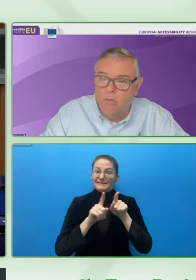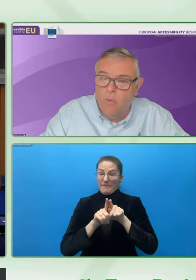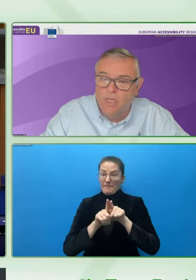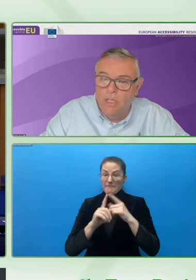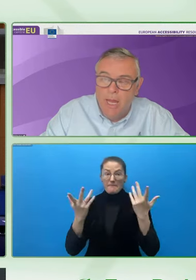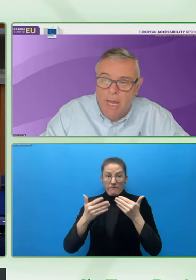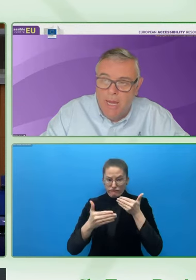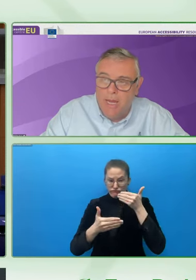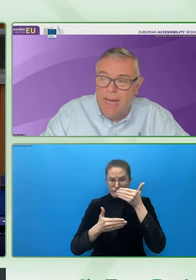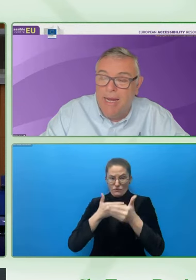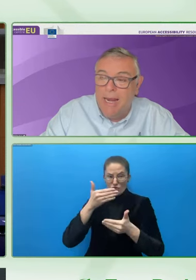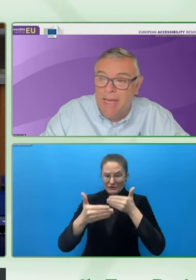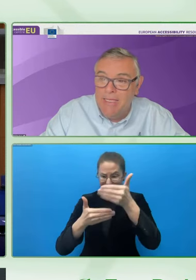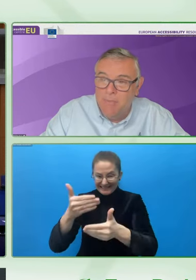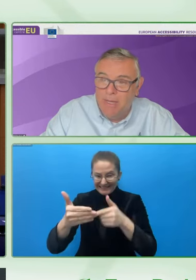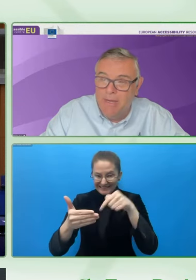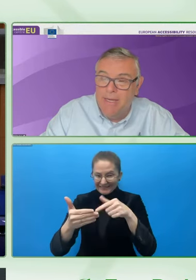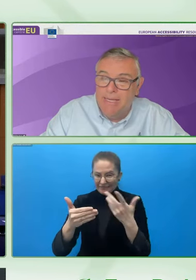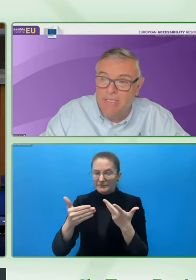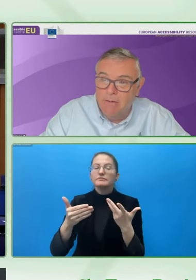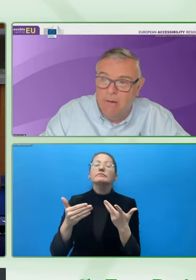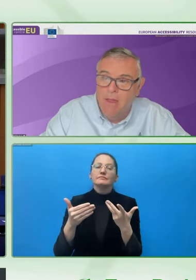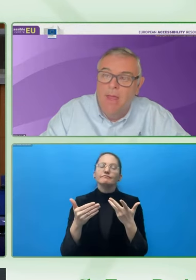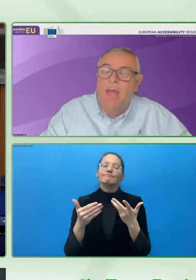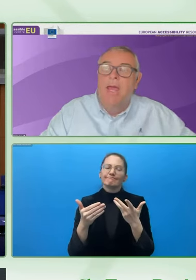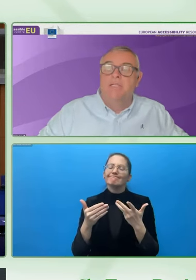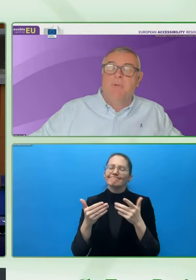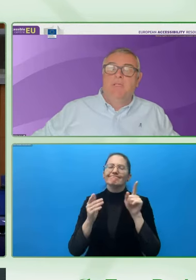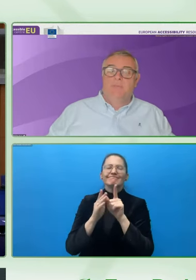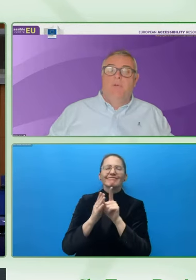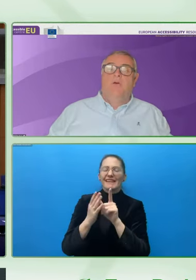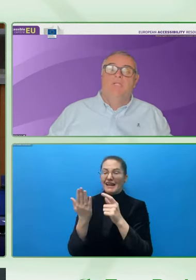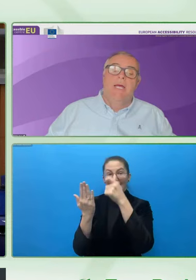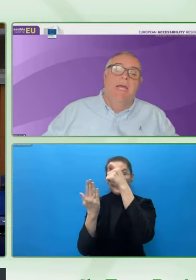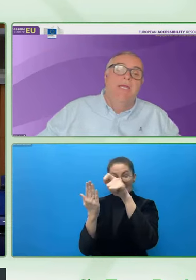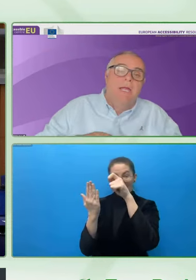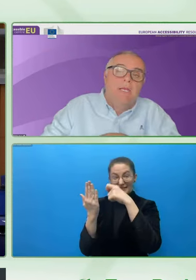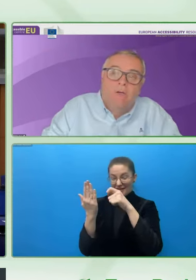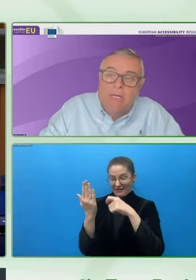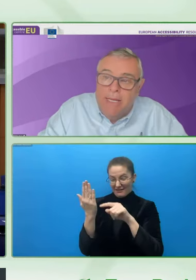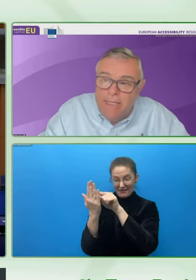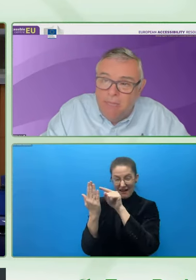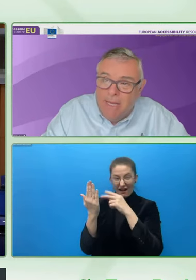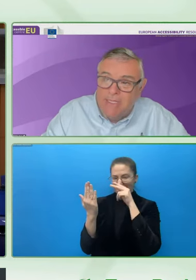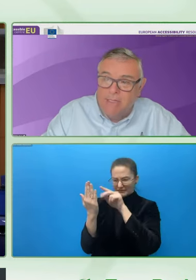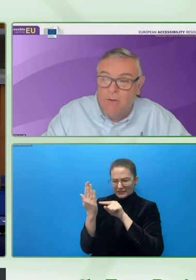indicators. It was analyzed by the national experts, because